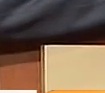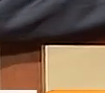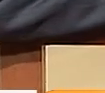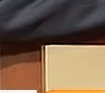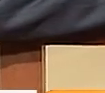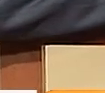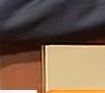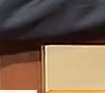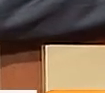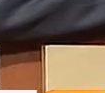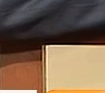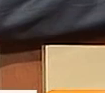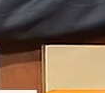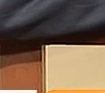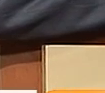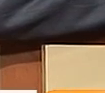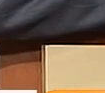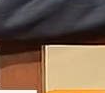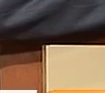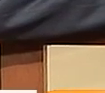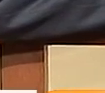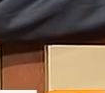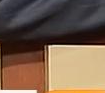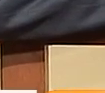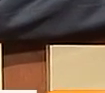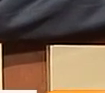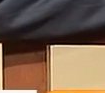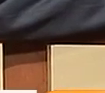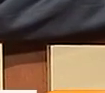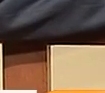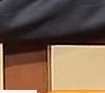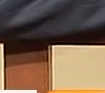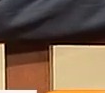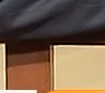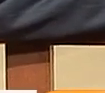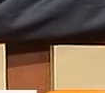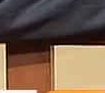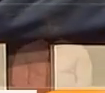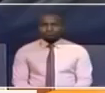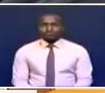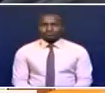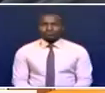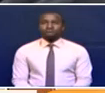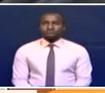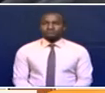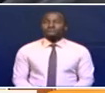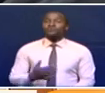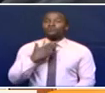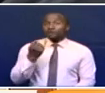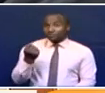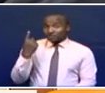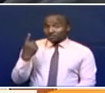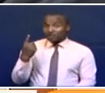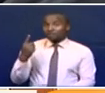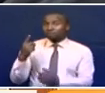clan is Diglum Rifle, because I was able to help. I wanted to understand what ails